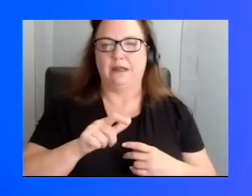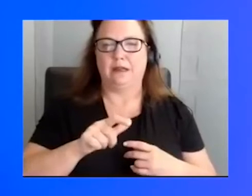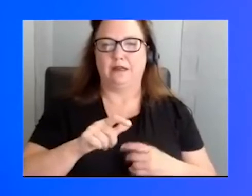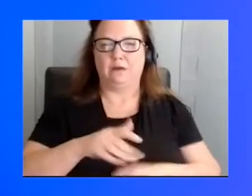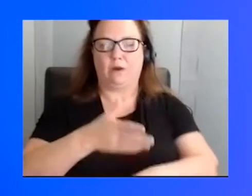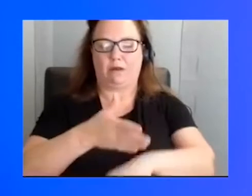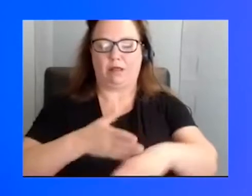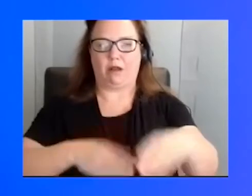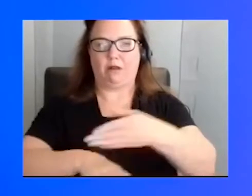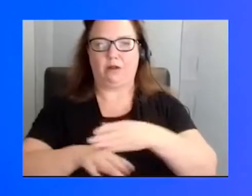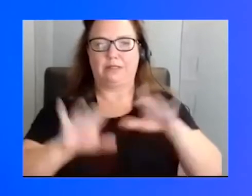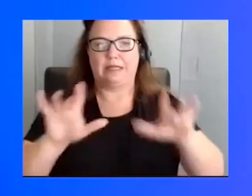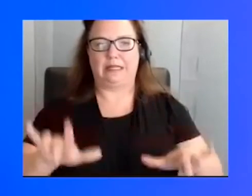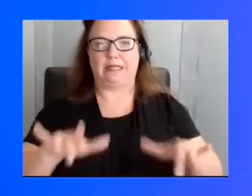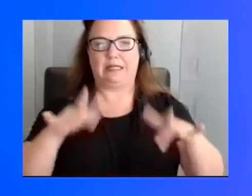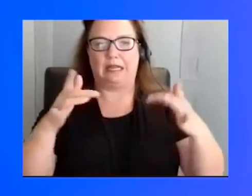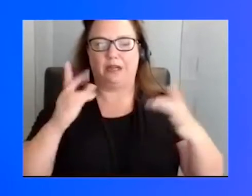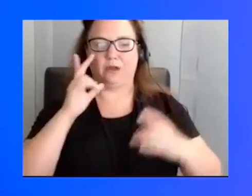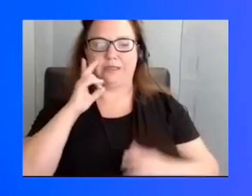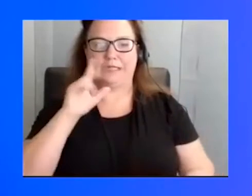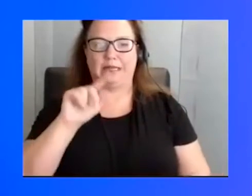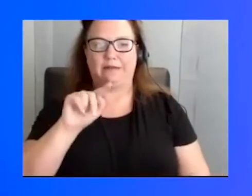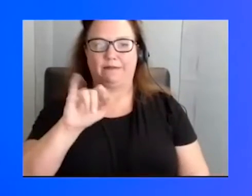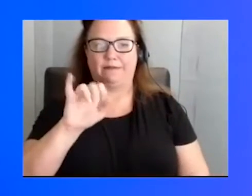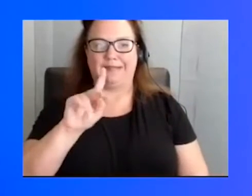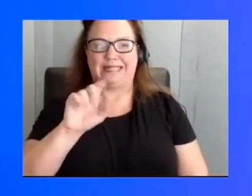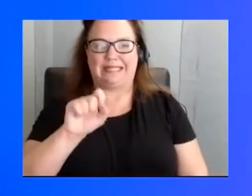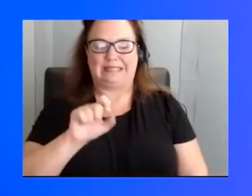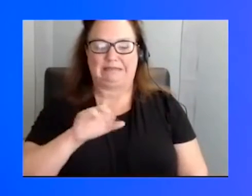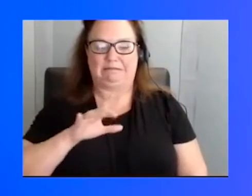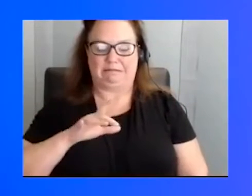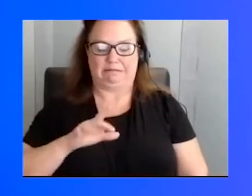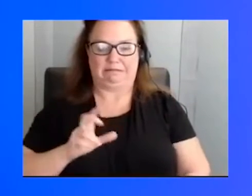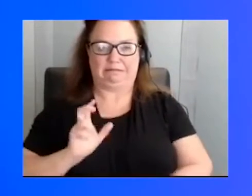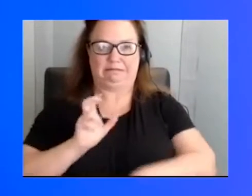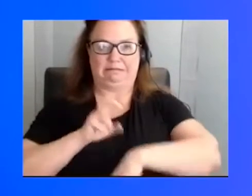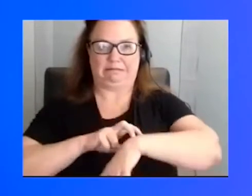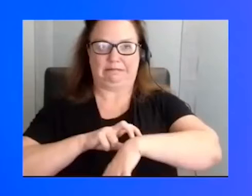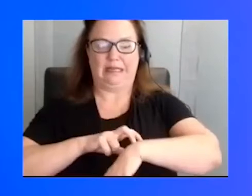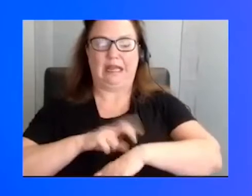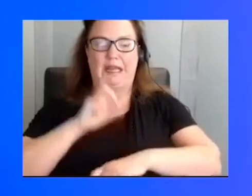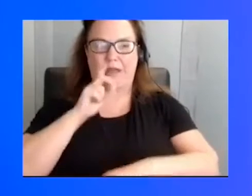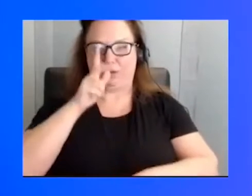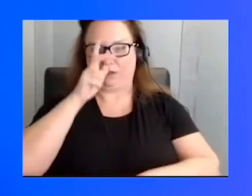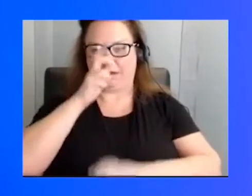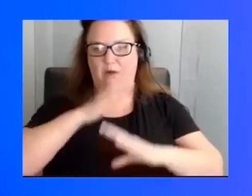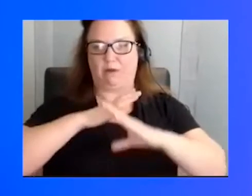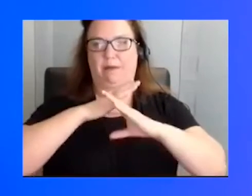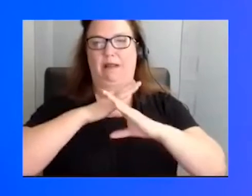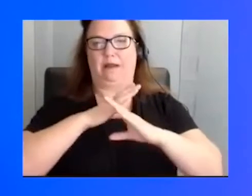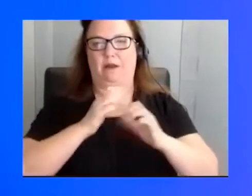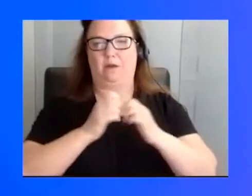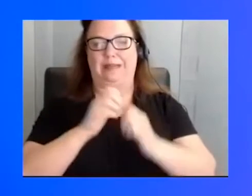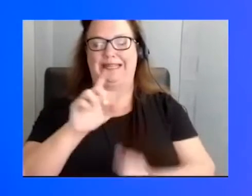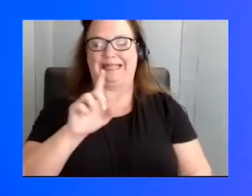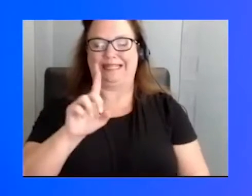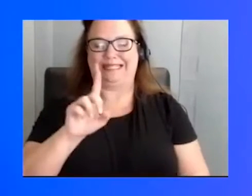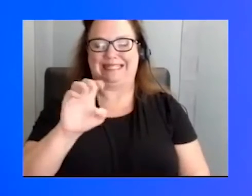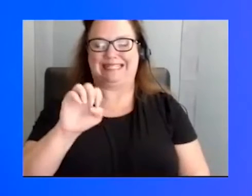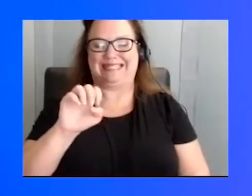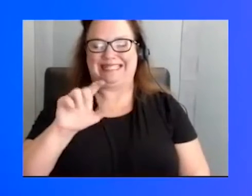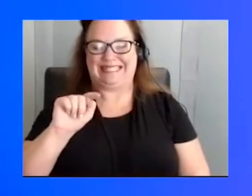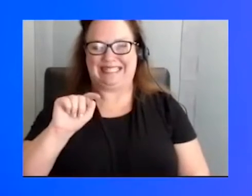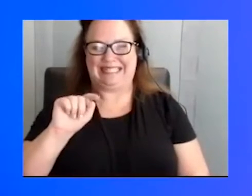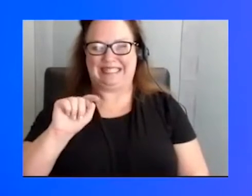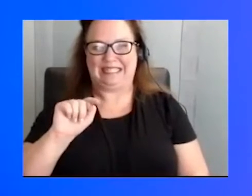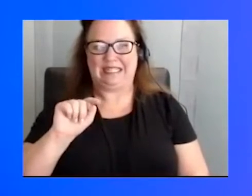light clothes, so that you can see if ticks are on you, and especially use insect repellent, especially with DEET in it as well. There are a couple